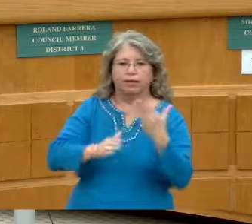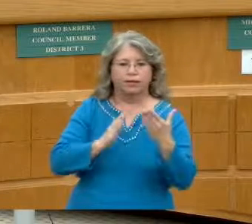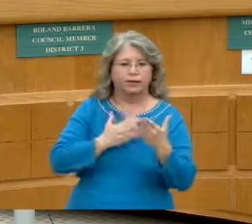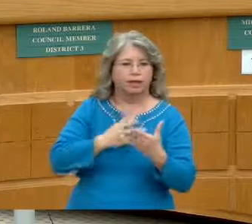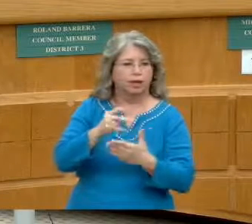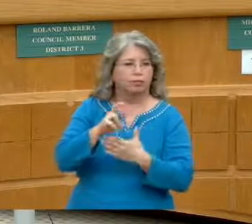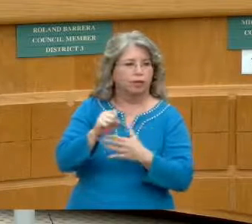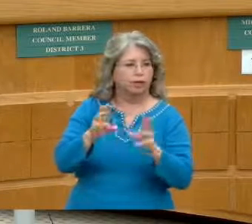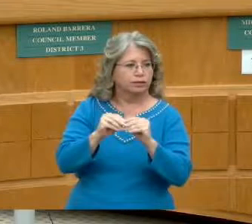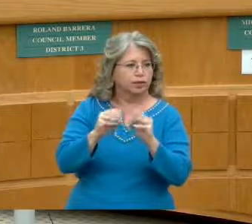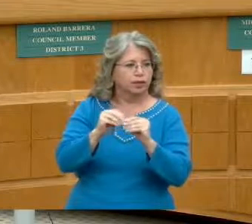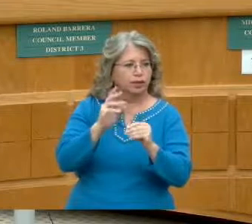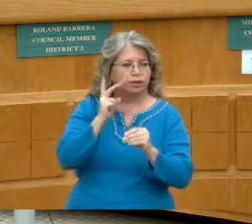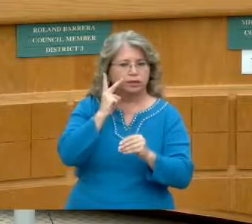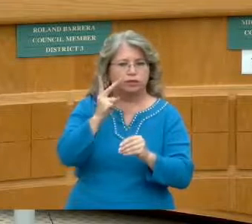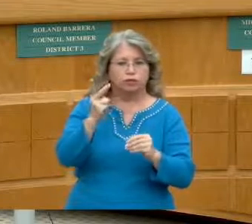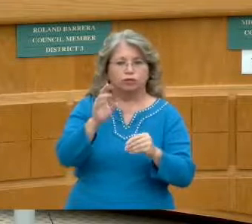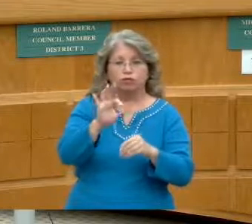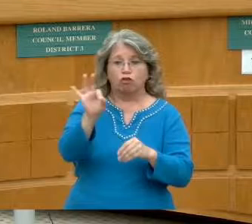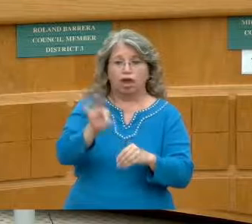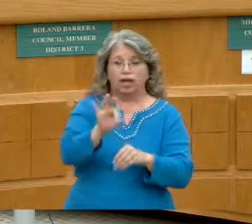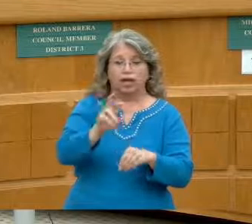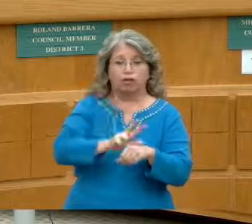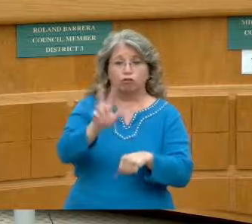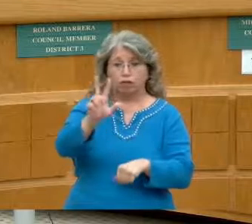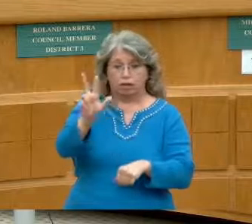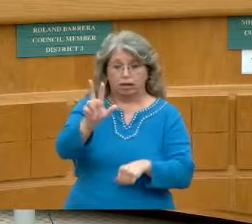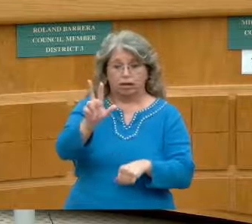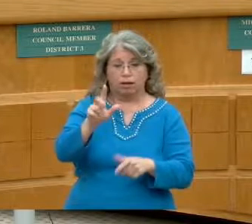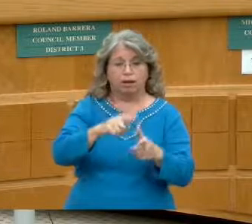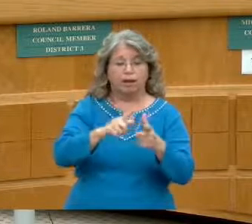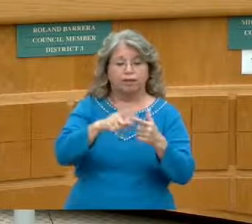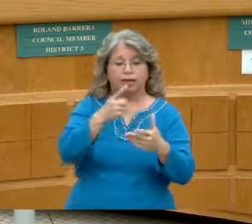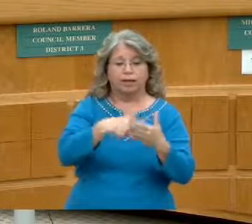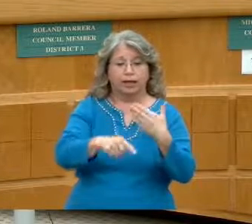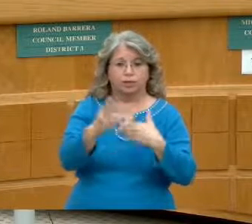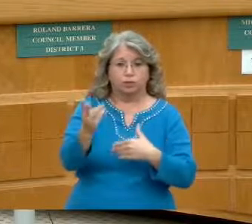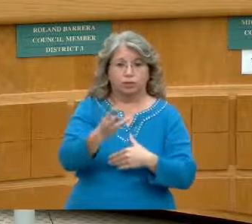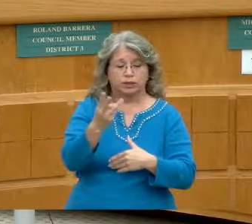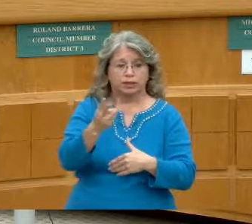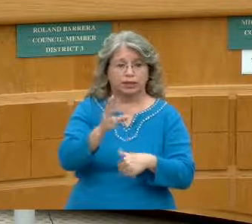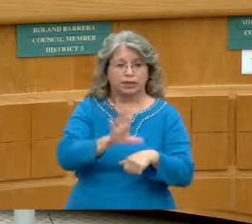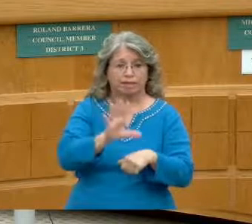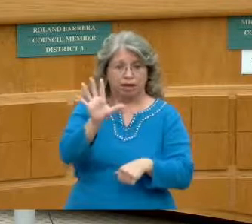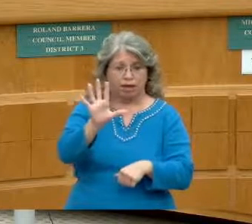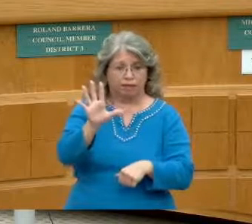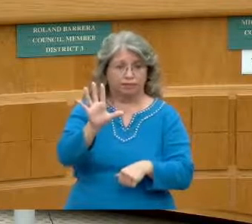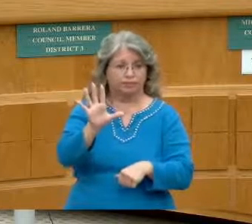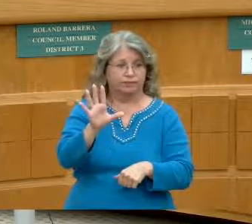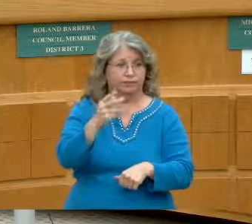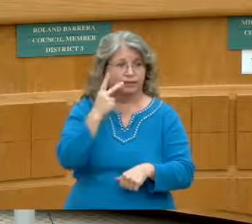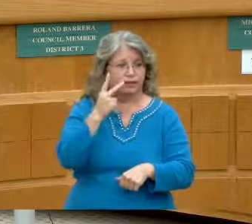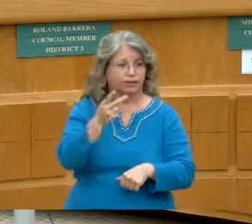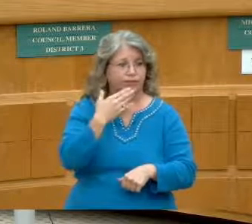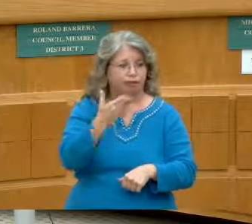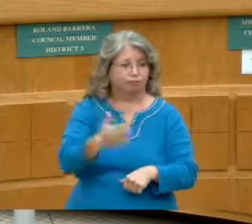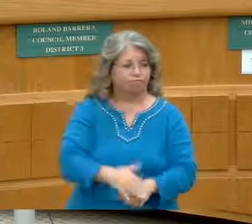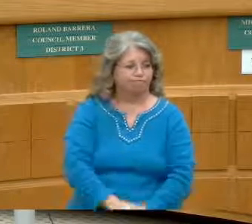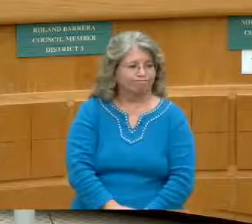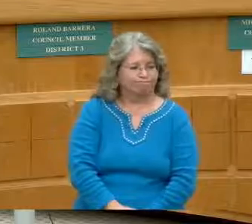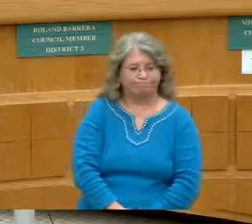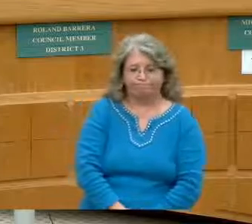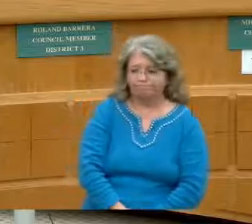see you back here Friday at 3, and then back for the next press briefing next Wednesday at 5. We'll see you then, thank you.